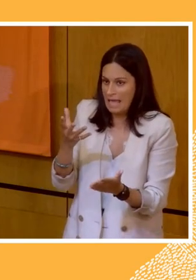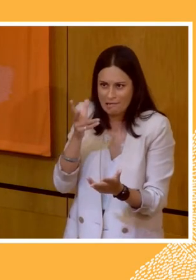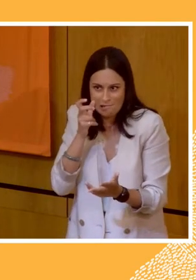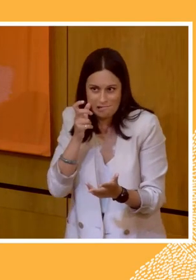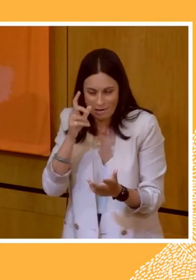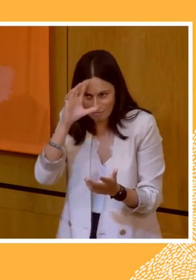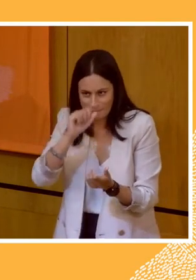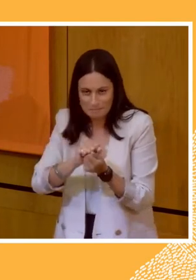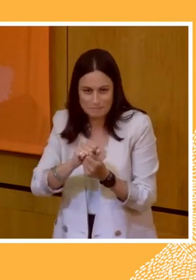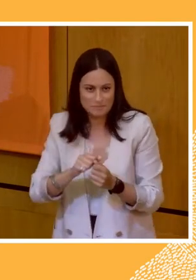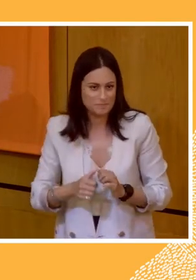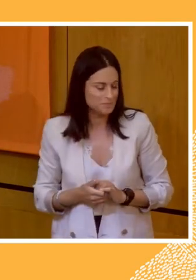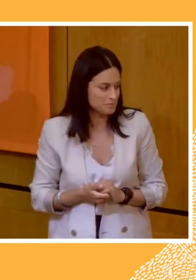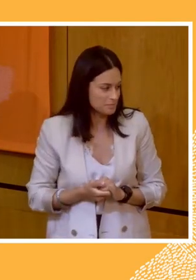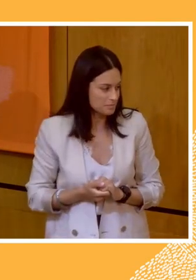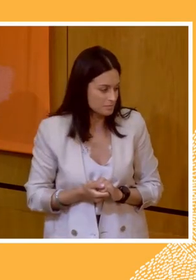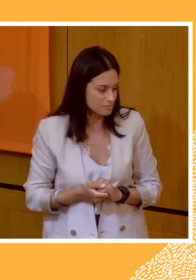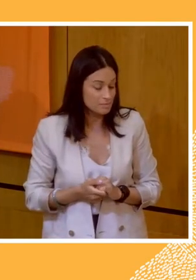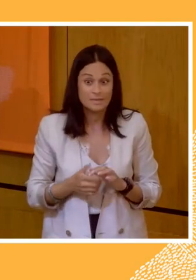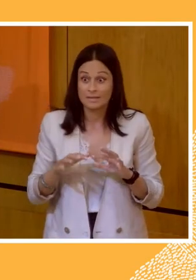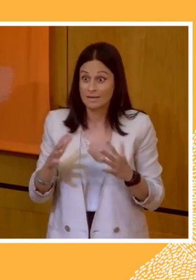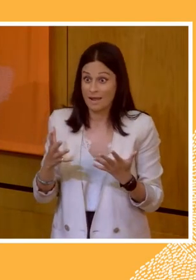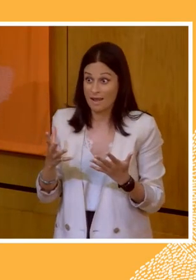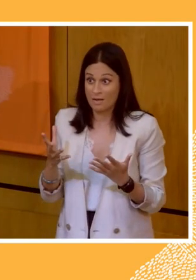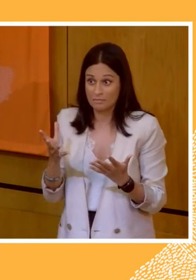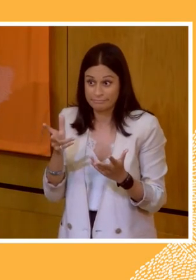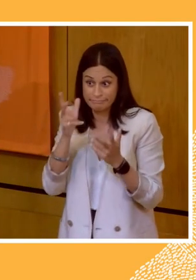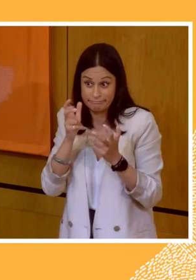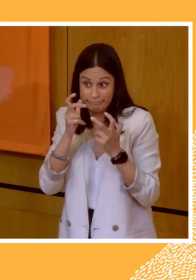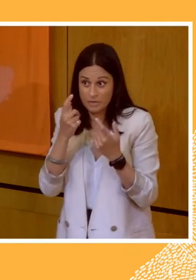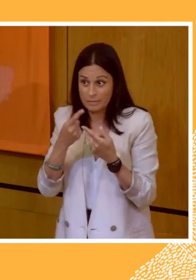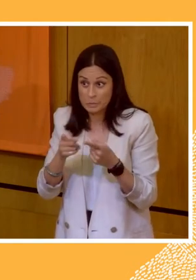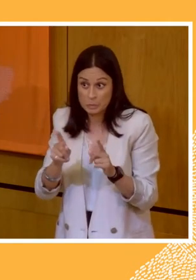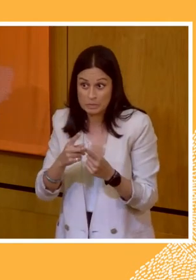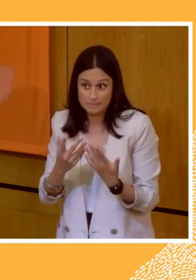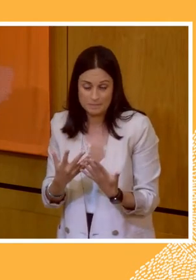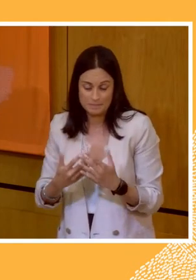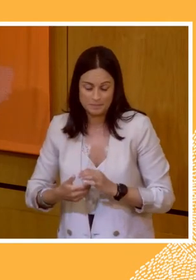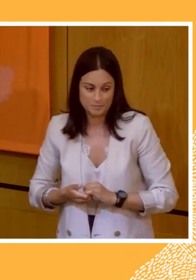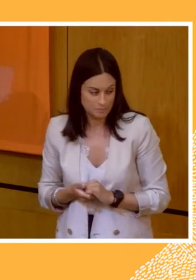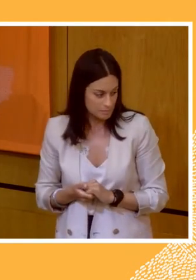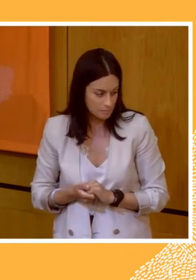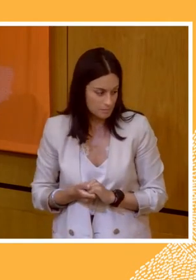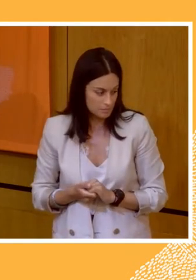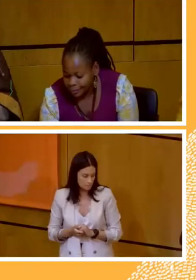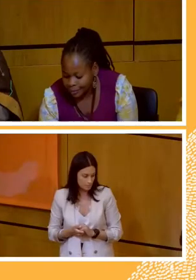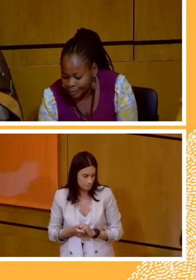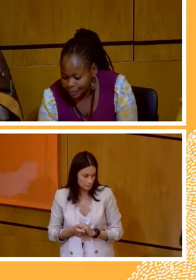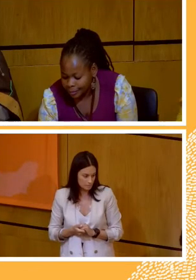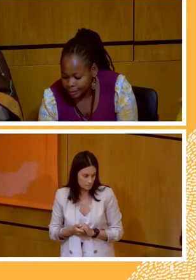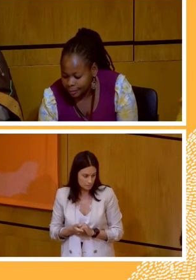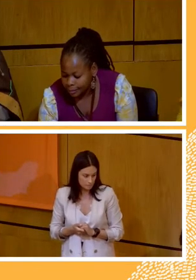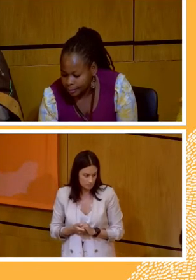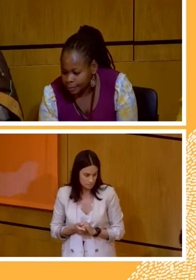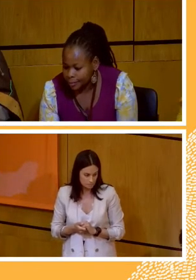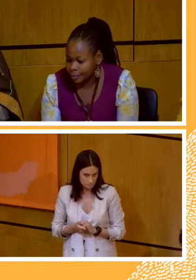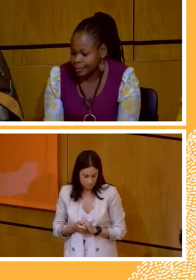We'll play it. We'll play that first. So we're going to play this recording. Close